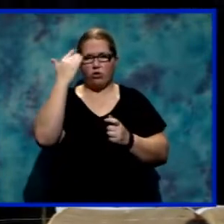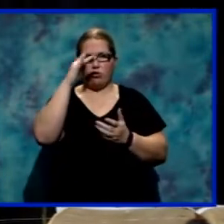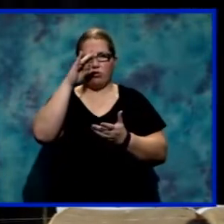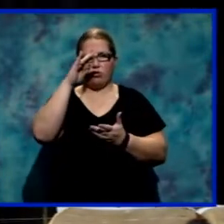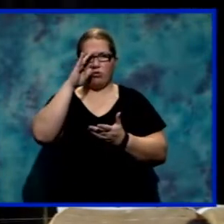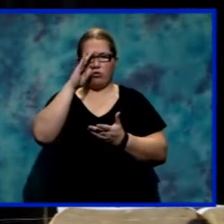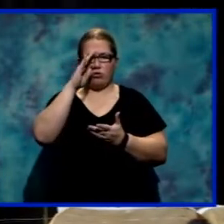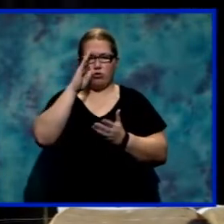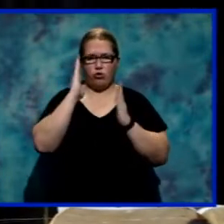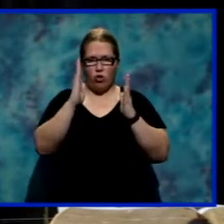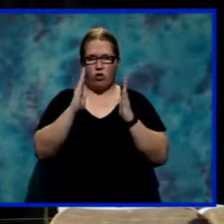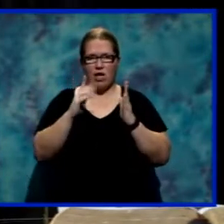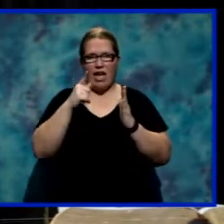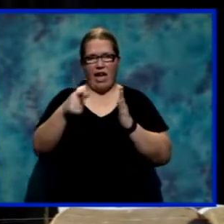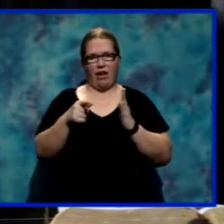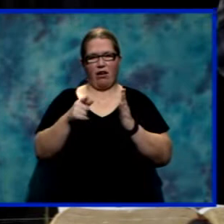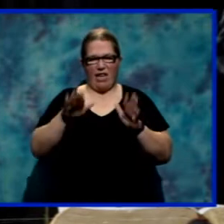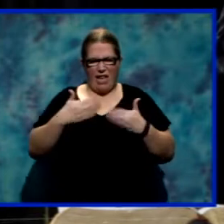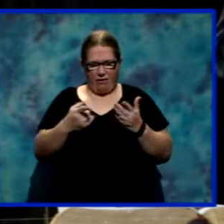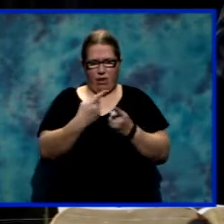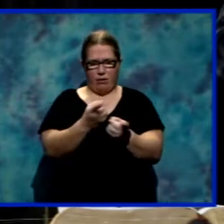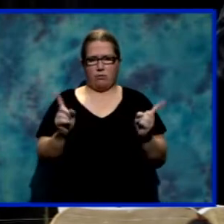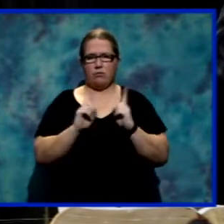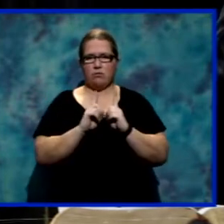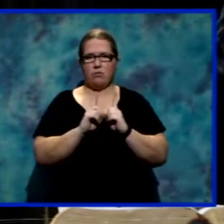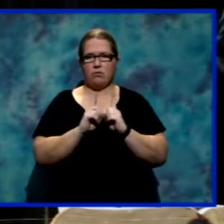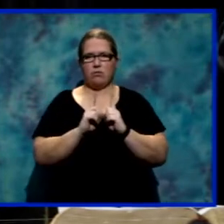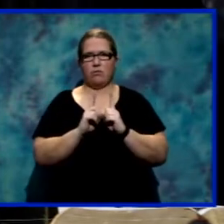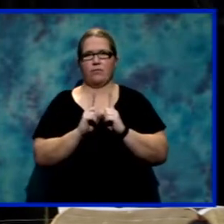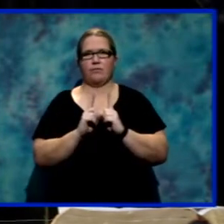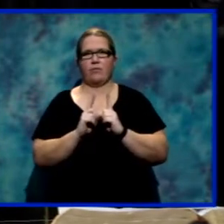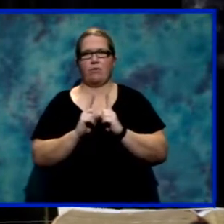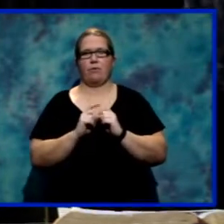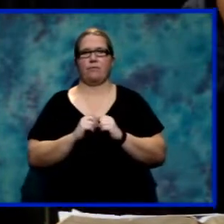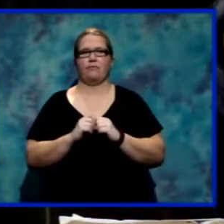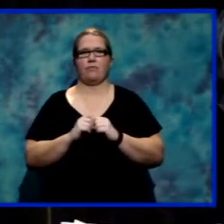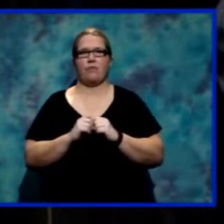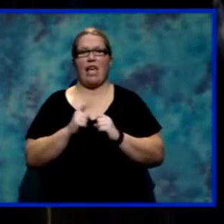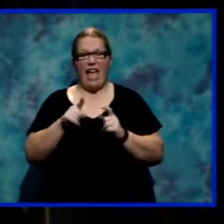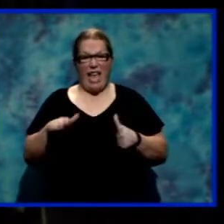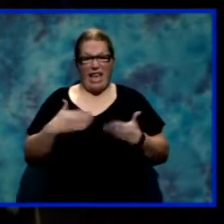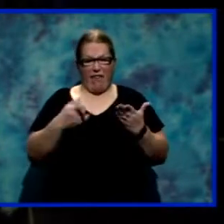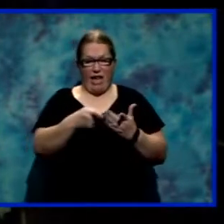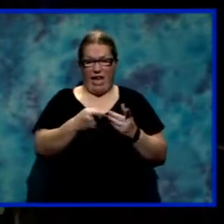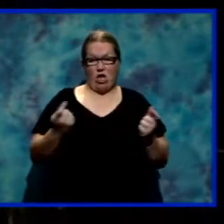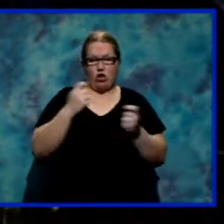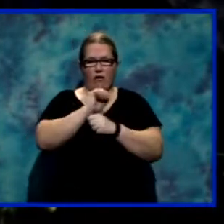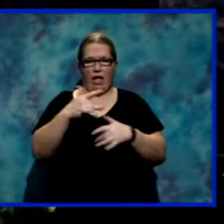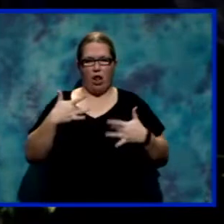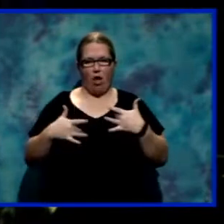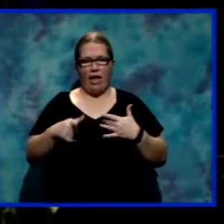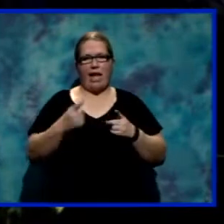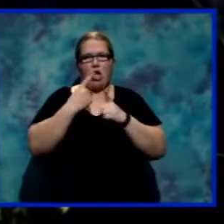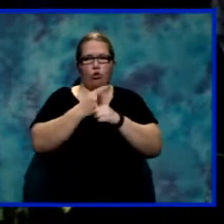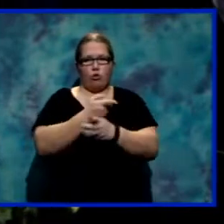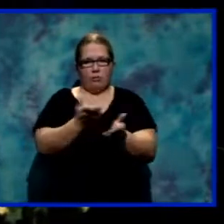each person in that room. And when he possessed them, not only did he start to change their lives and to talk to them, to lead them